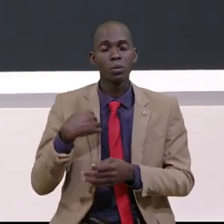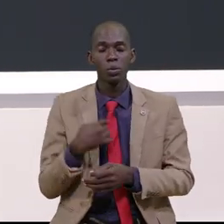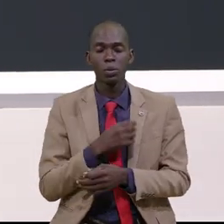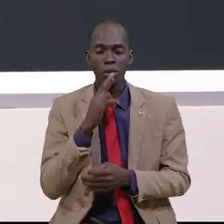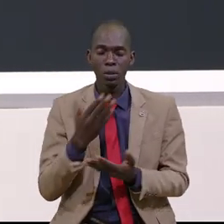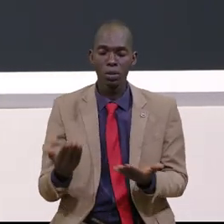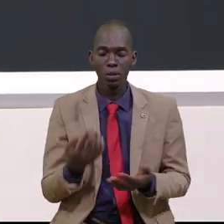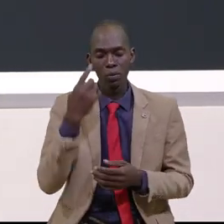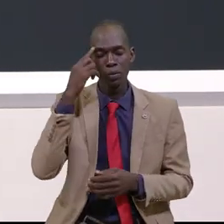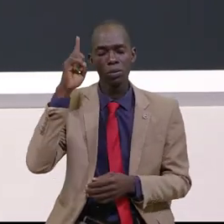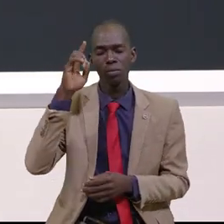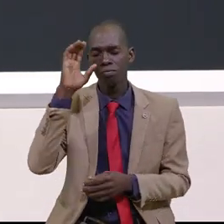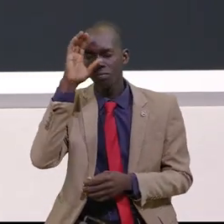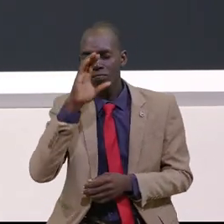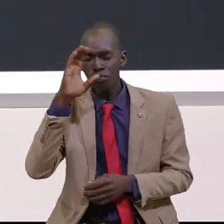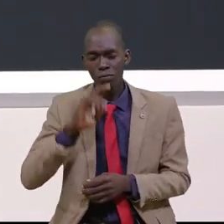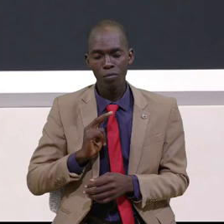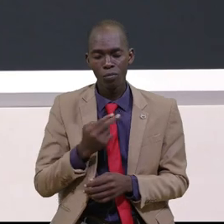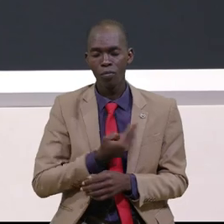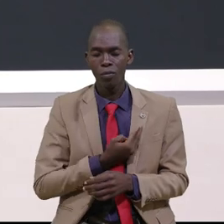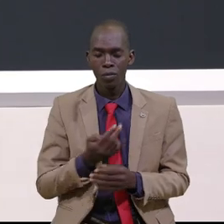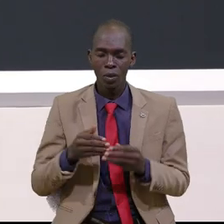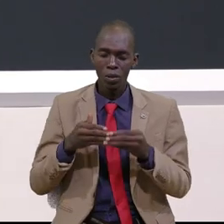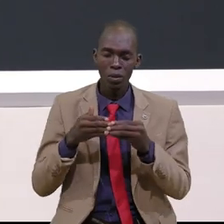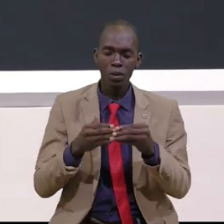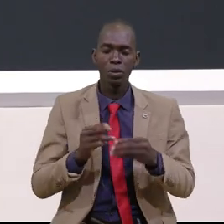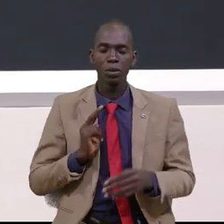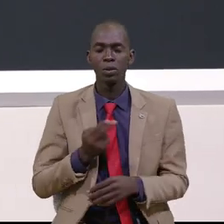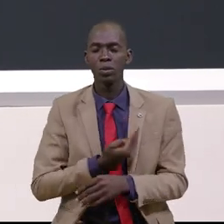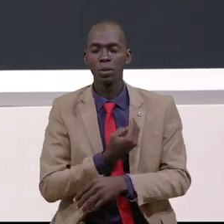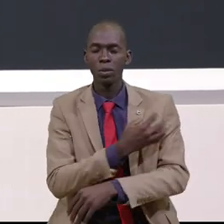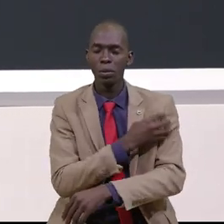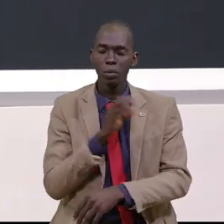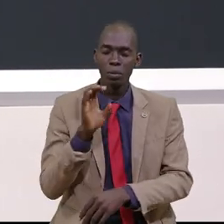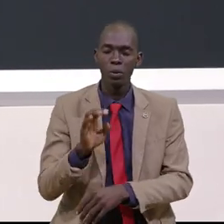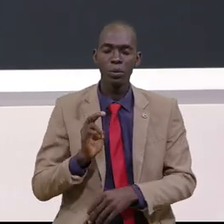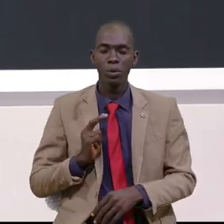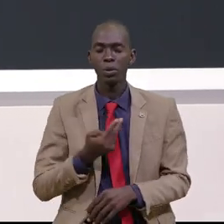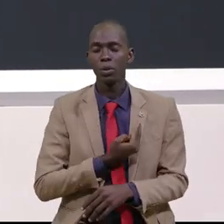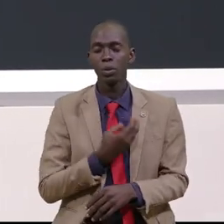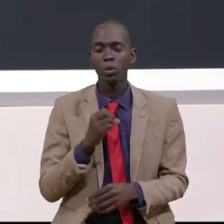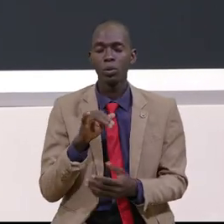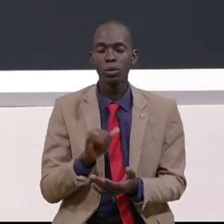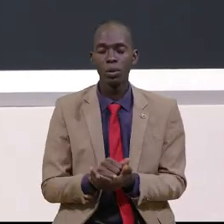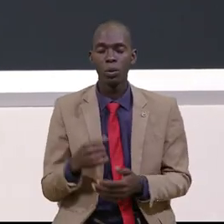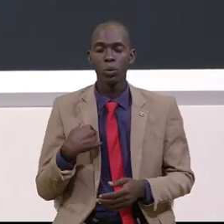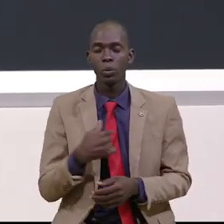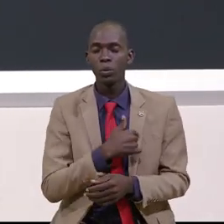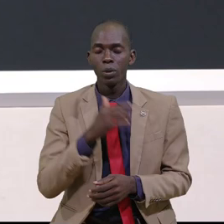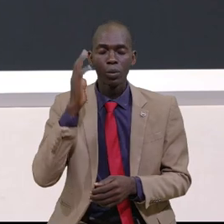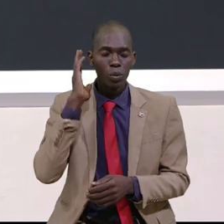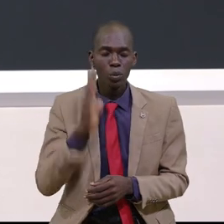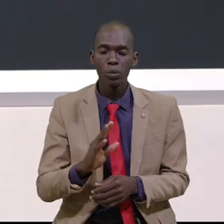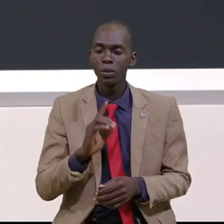Search us, lead us, empower us so that we will